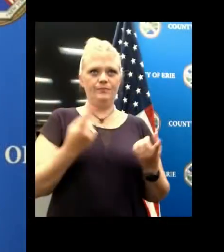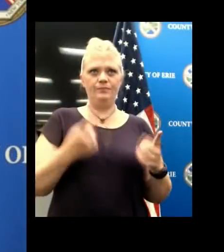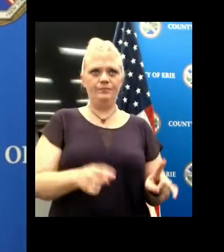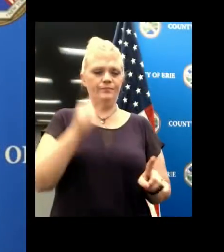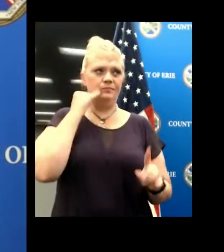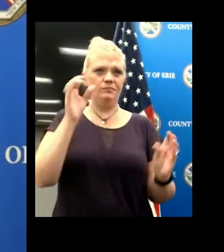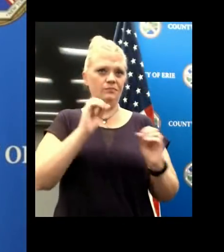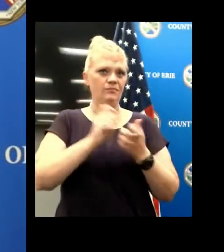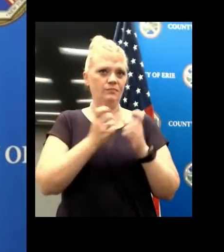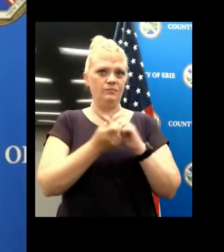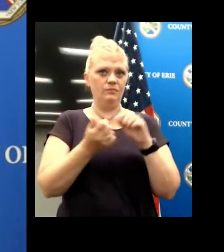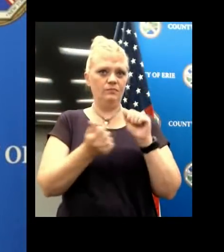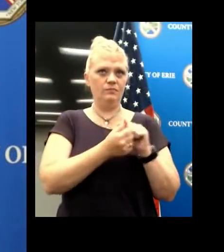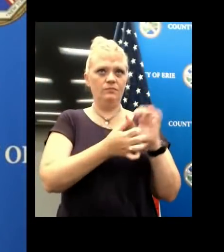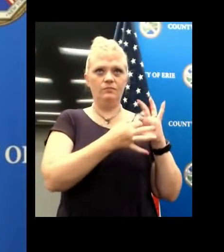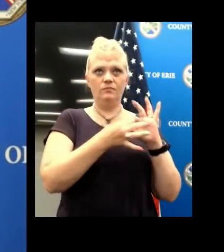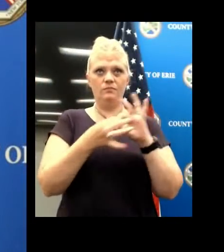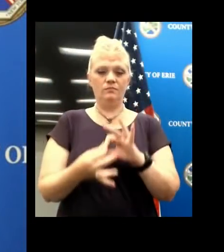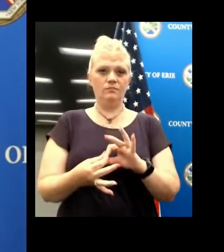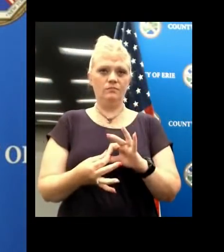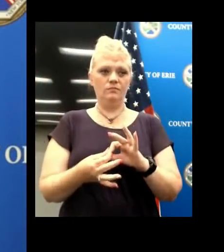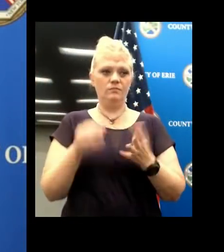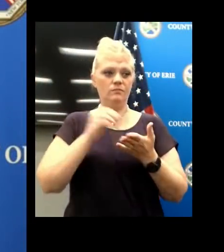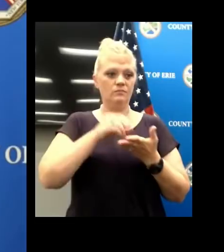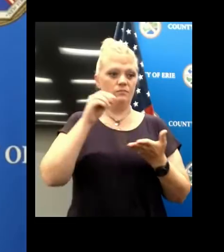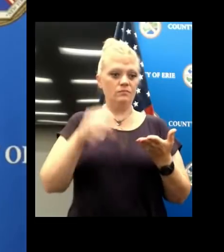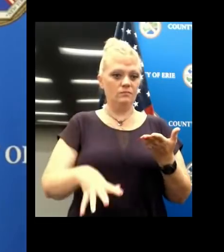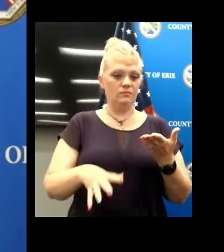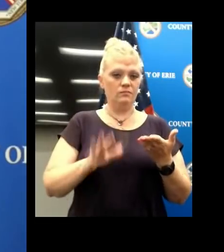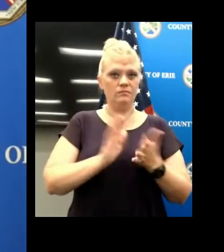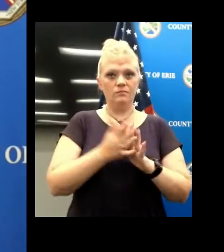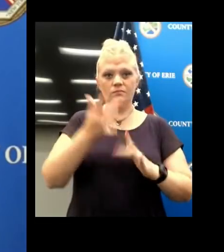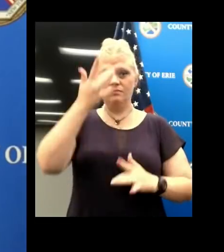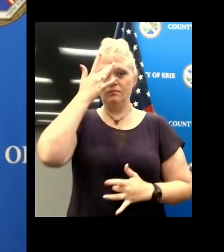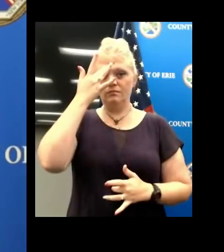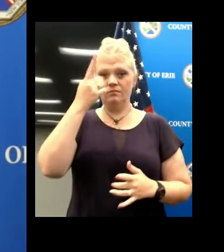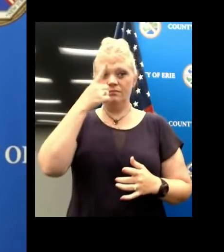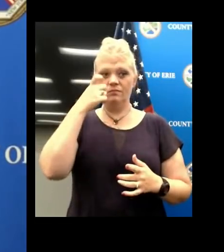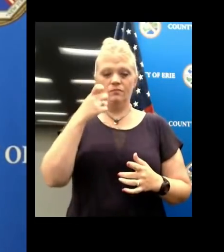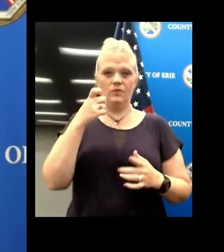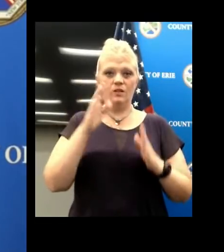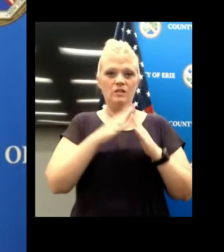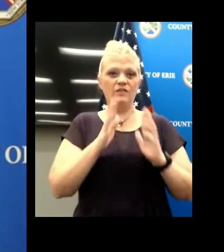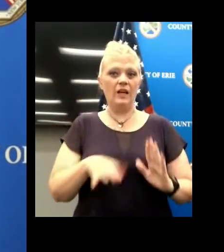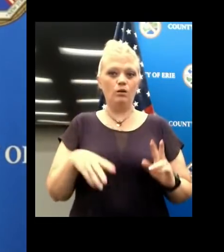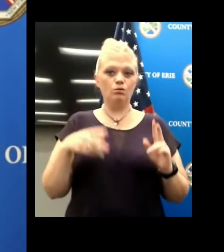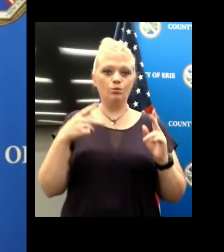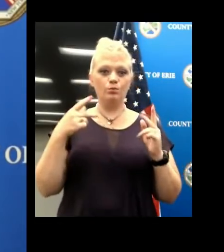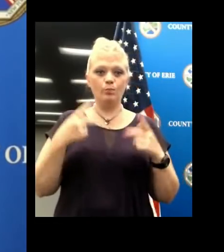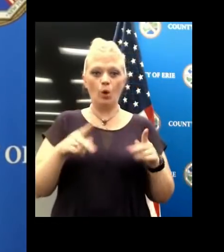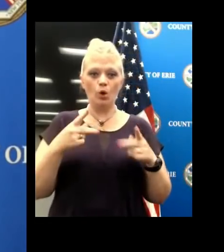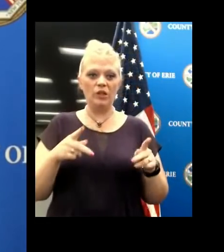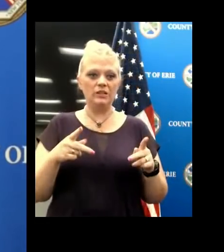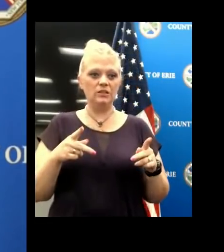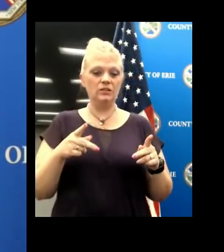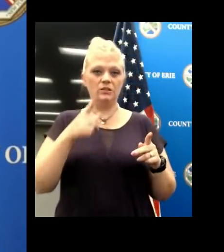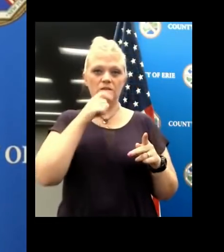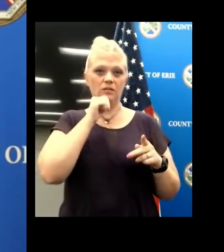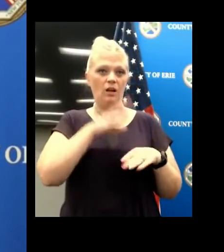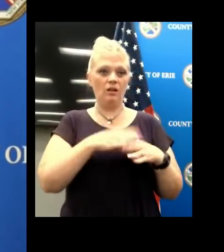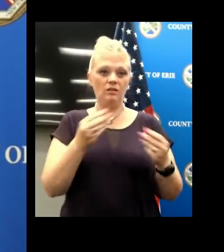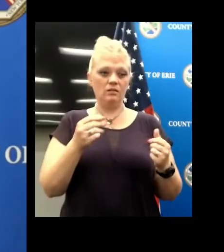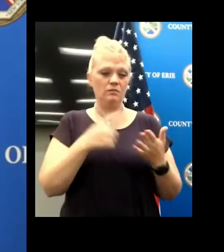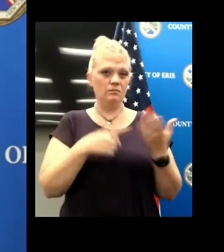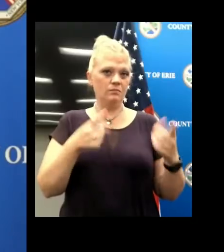there's no change with regards to the students getting sick from off-campus housing, or they live off-campus? What could